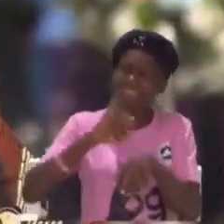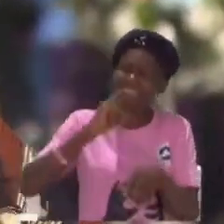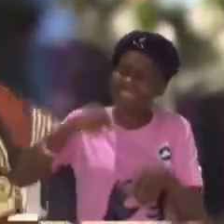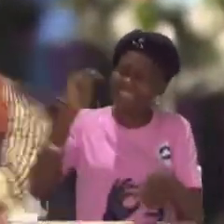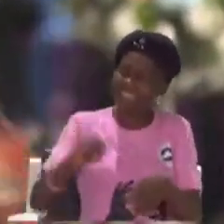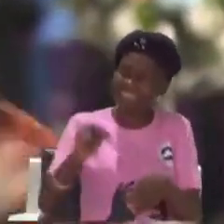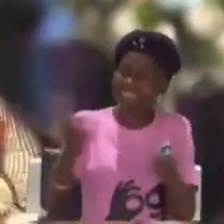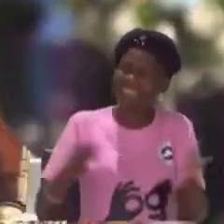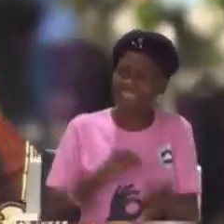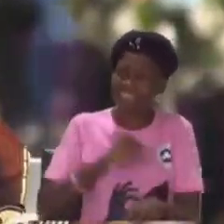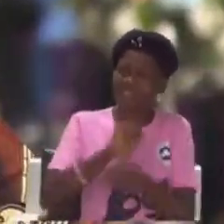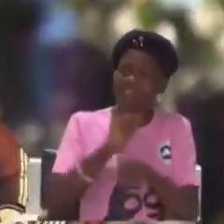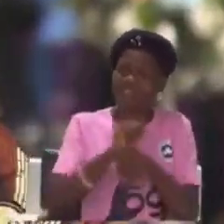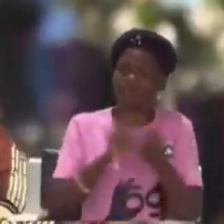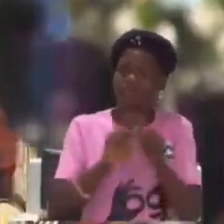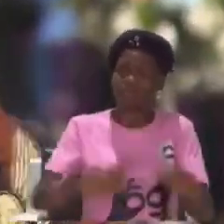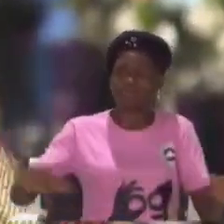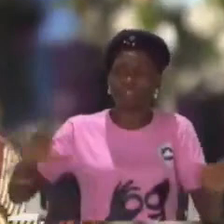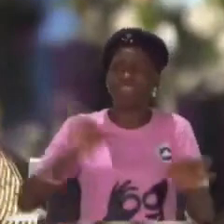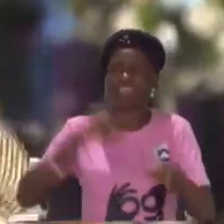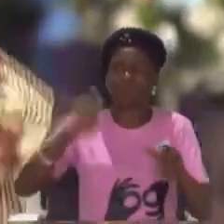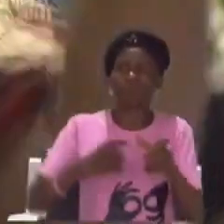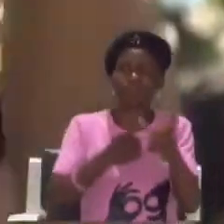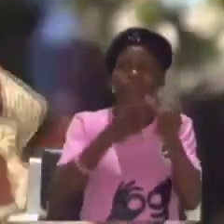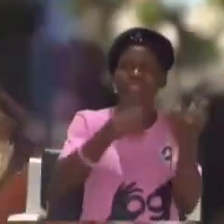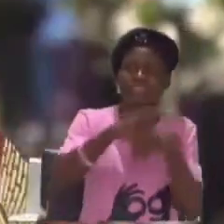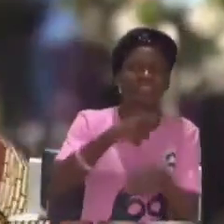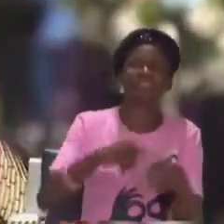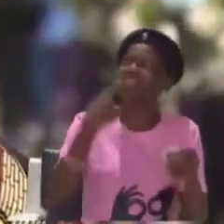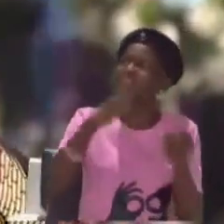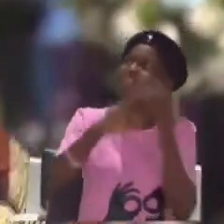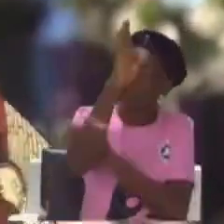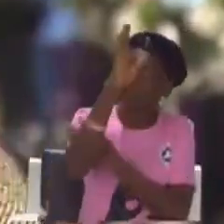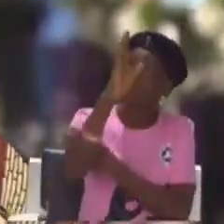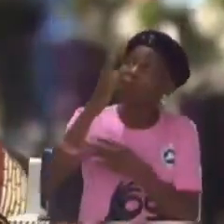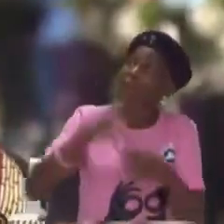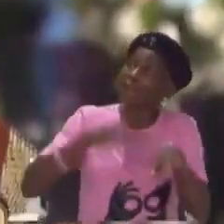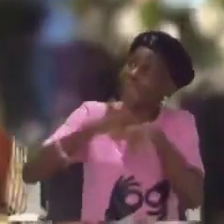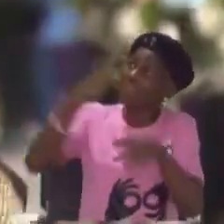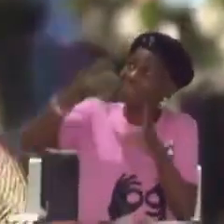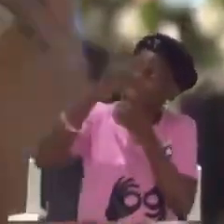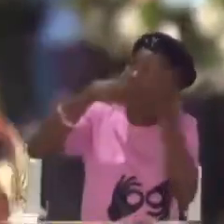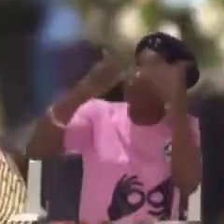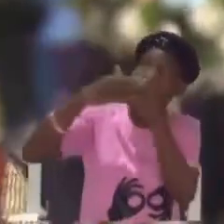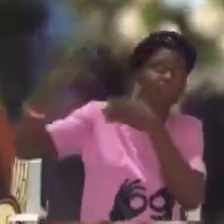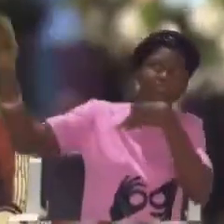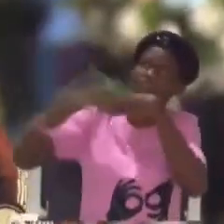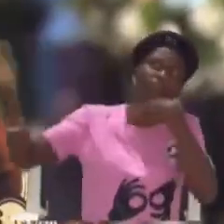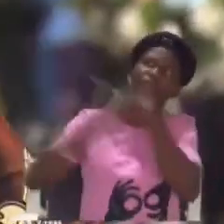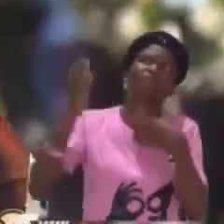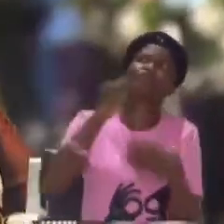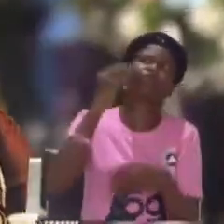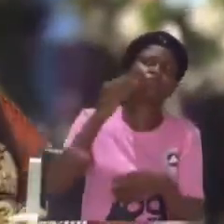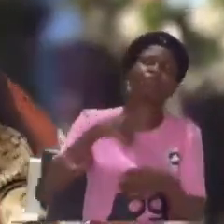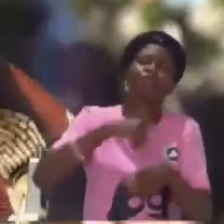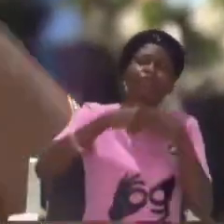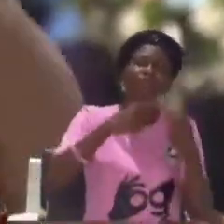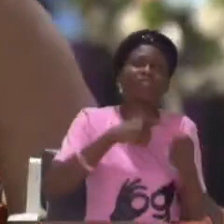with children. I must run around. I said, God, return my legs though. When I'm coming home, I will come with my